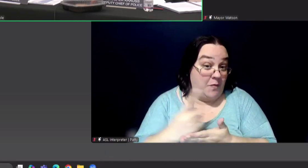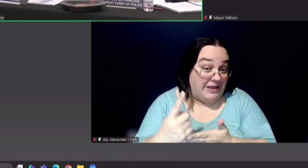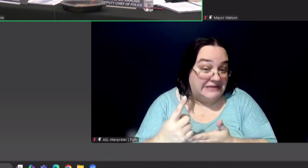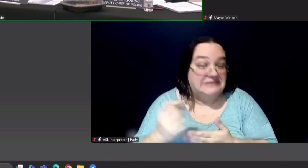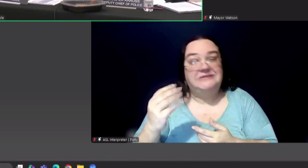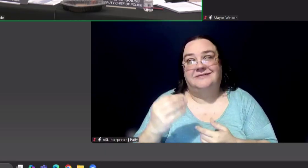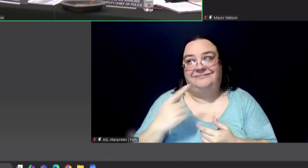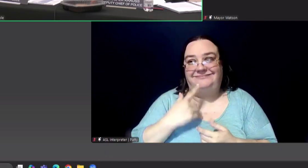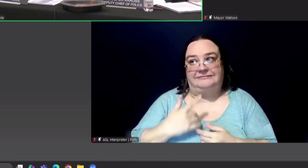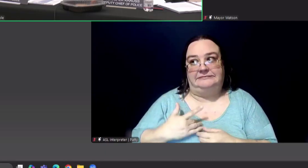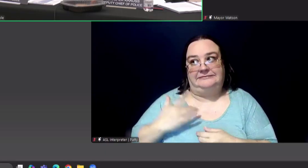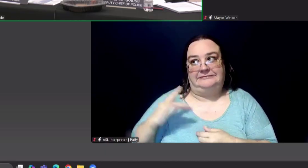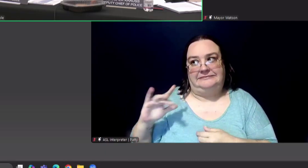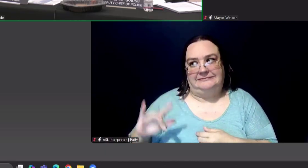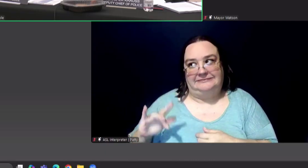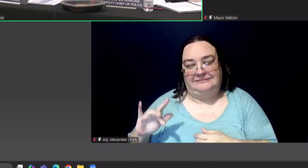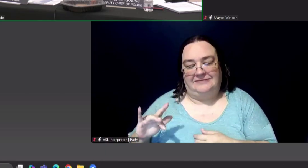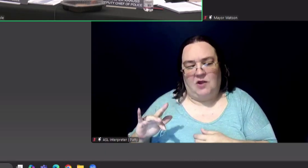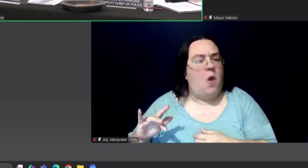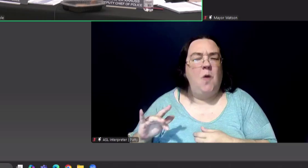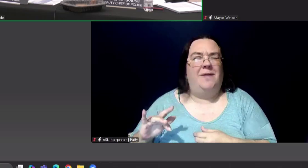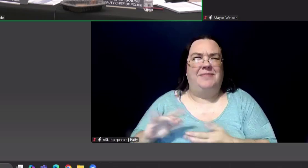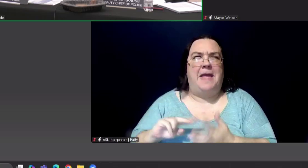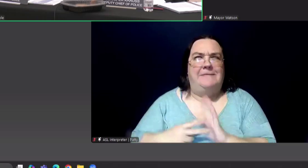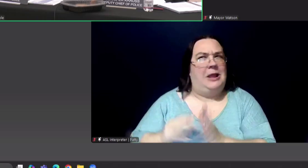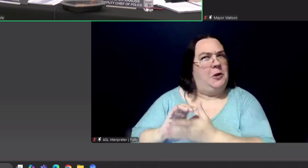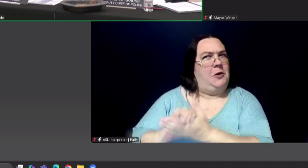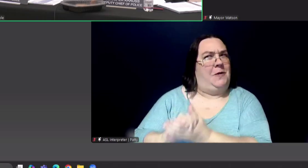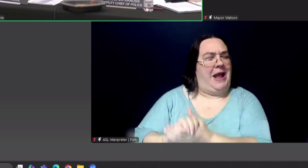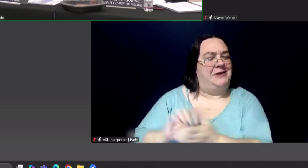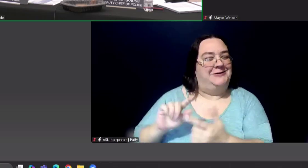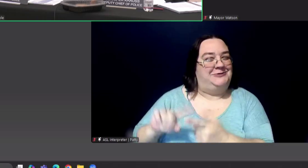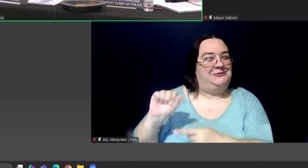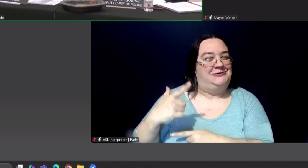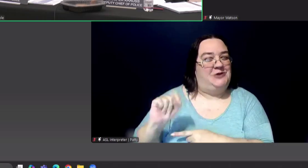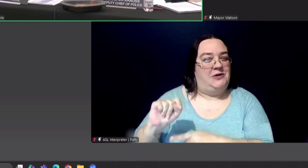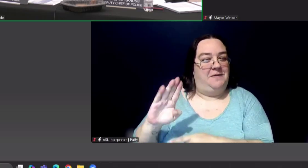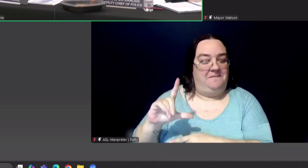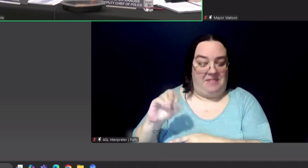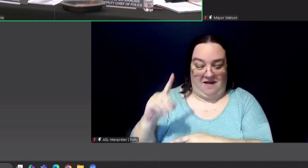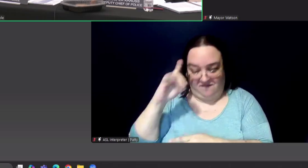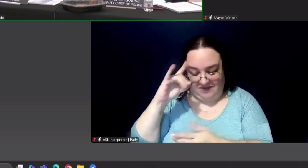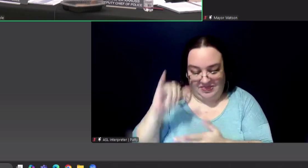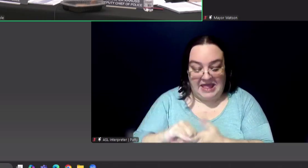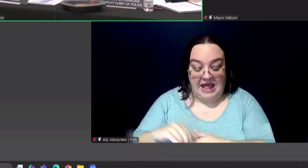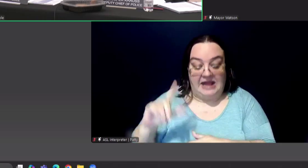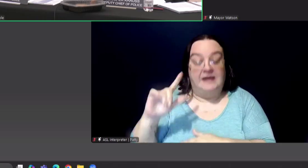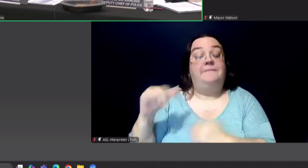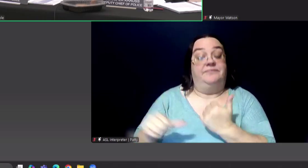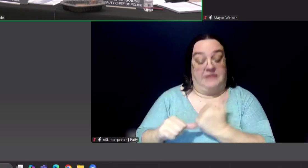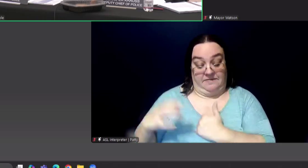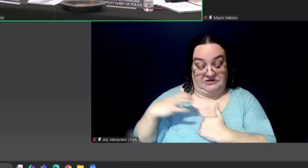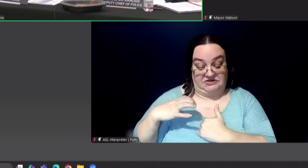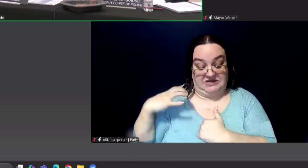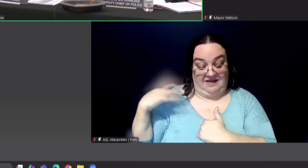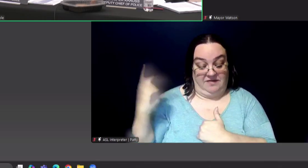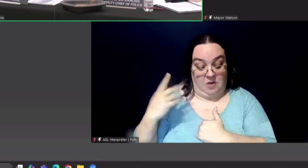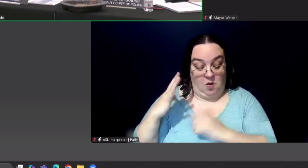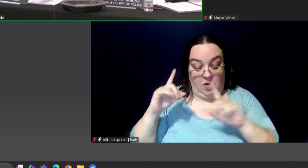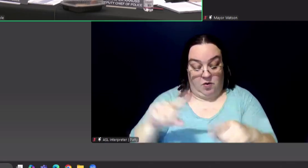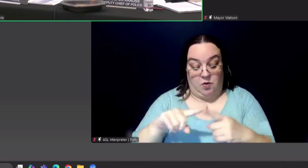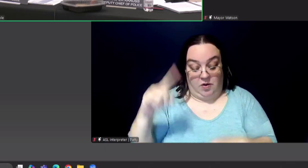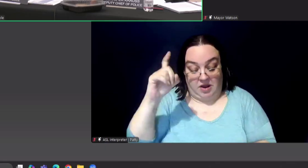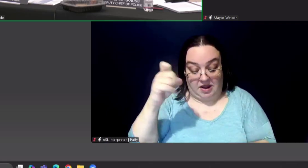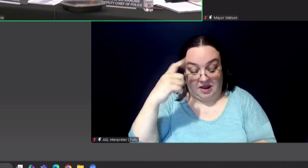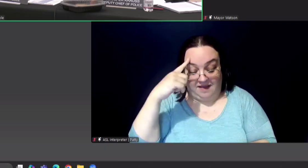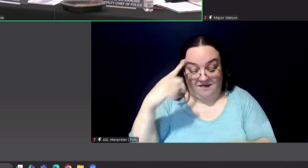condolences, or I mean congratulations to Sergeant Blant for that. The Deputy Chief and I will be attending the Governor's Highway Safety